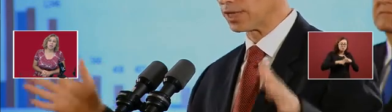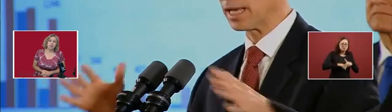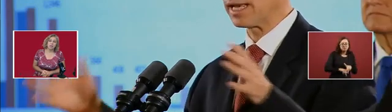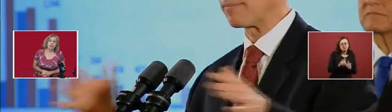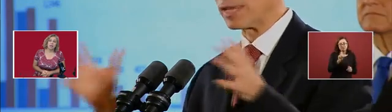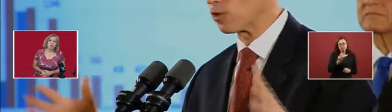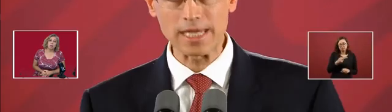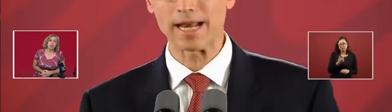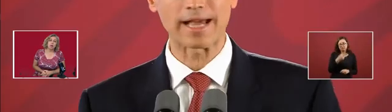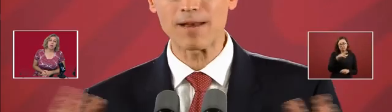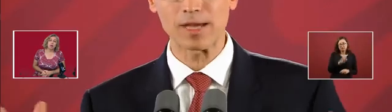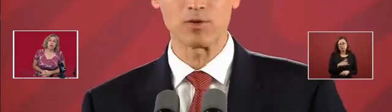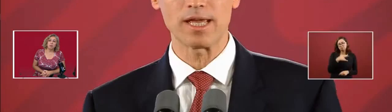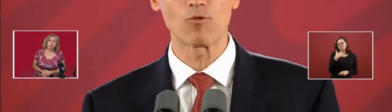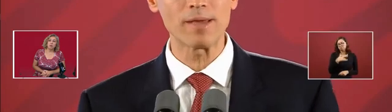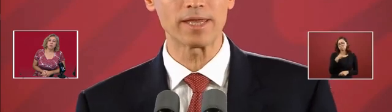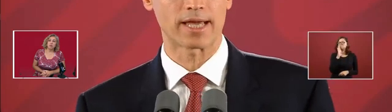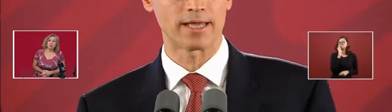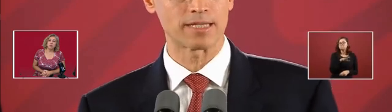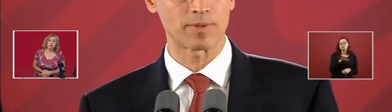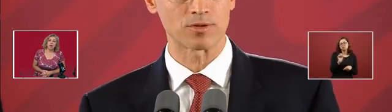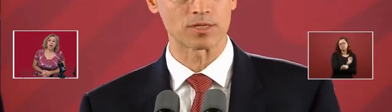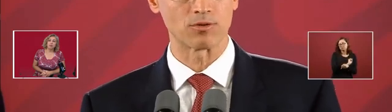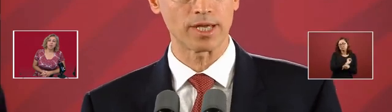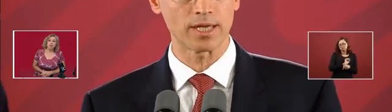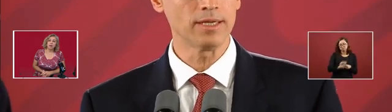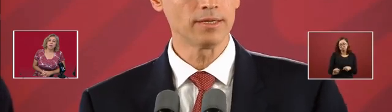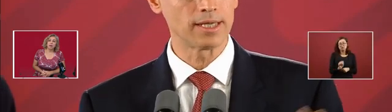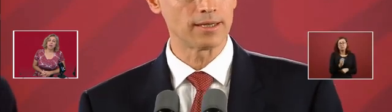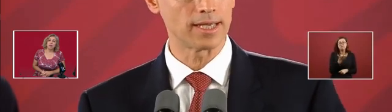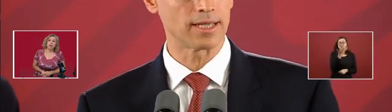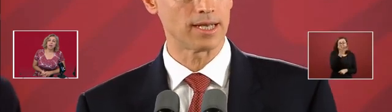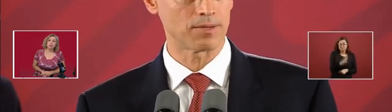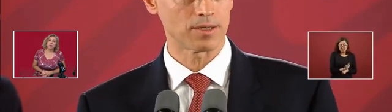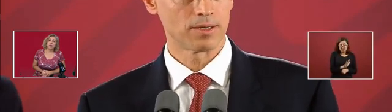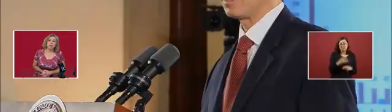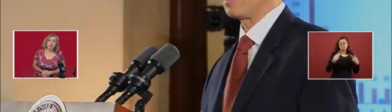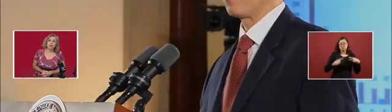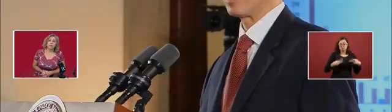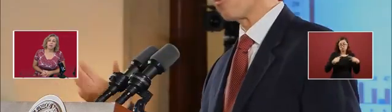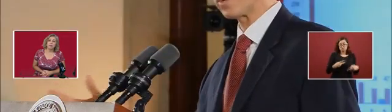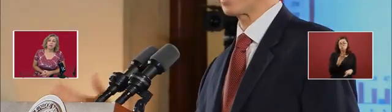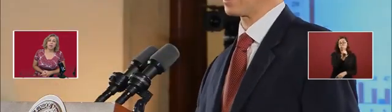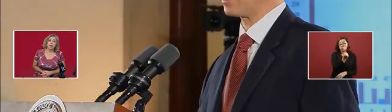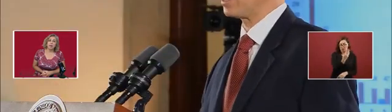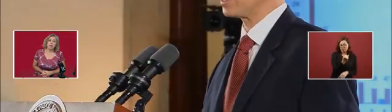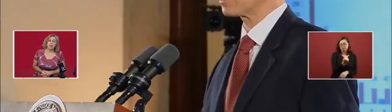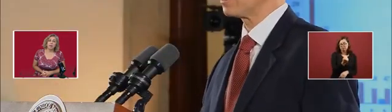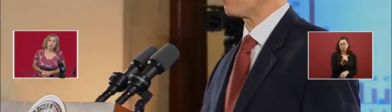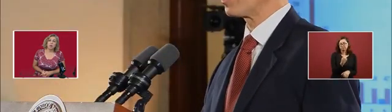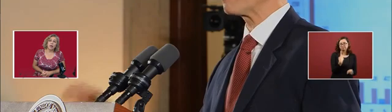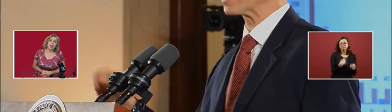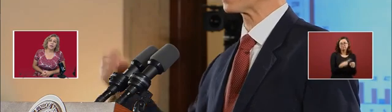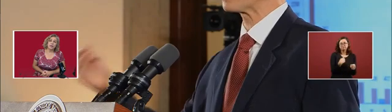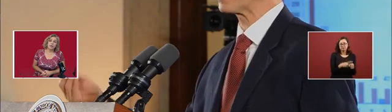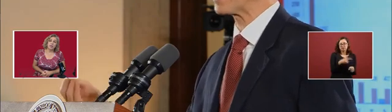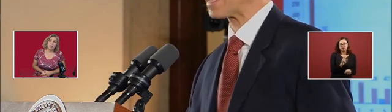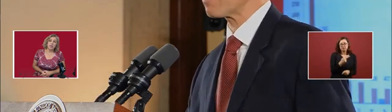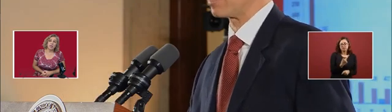So they call it the fever that breaks bones. These people should go to the health